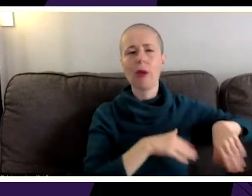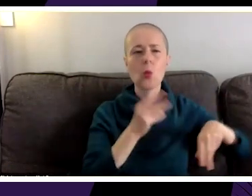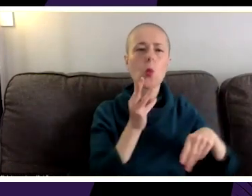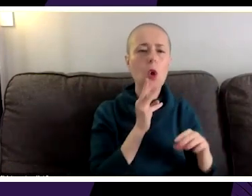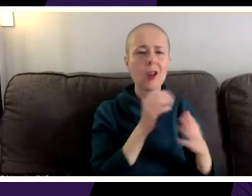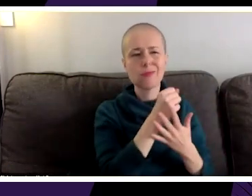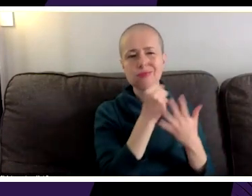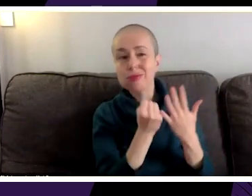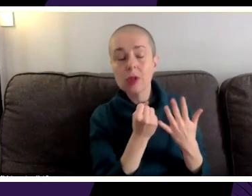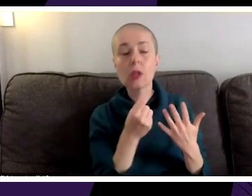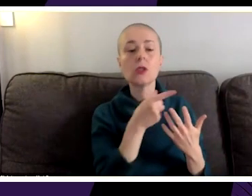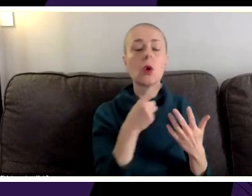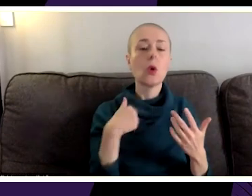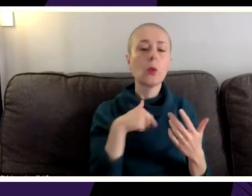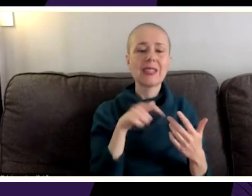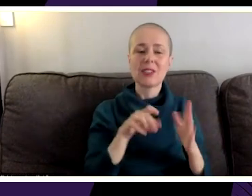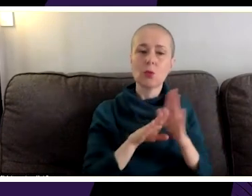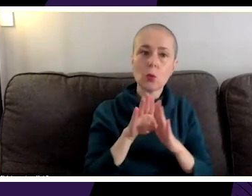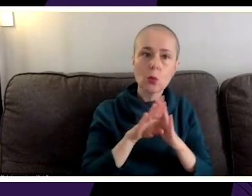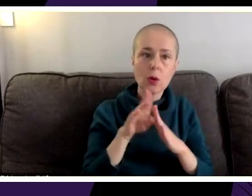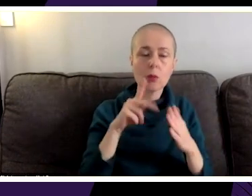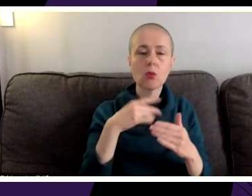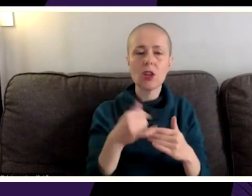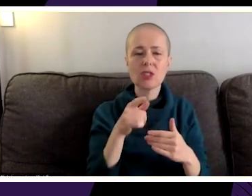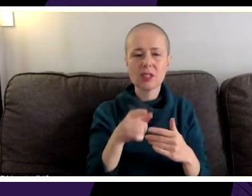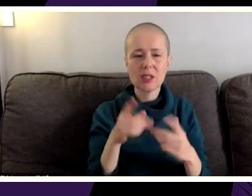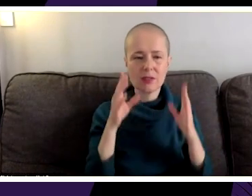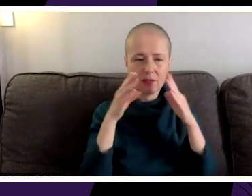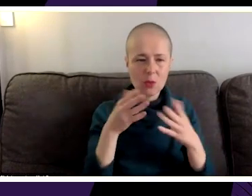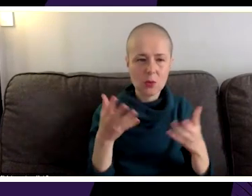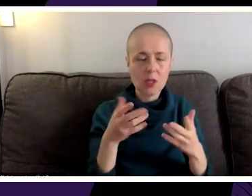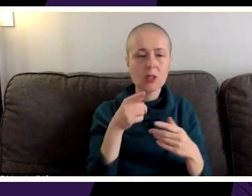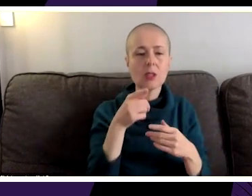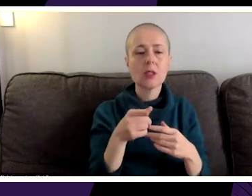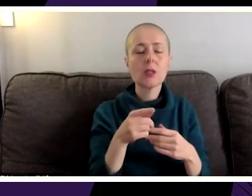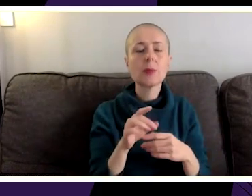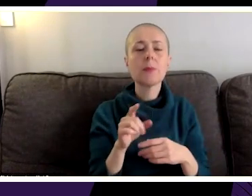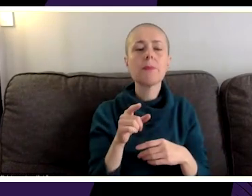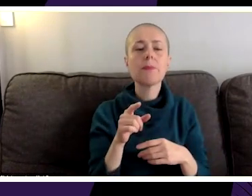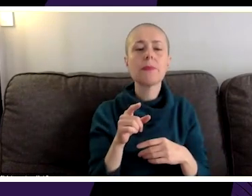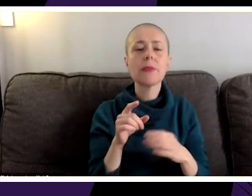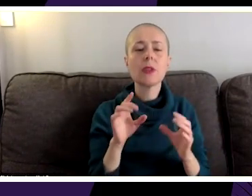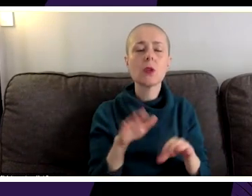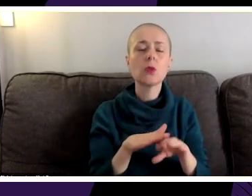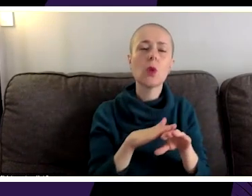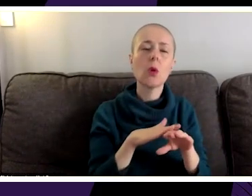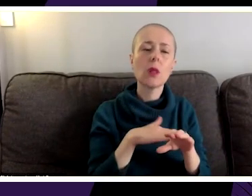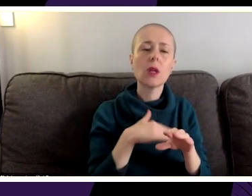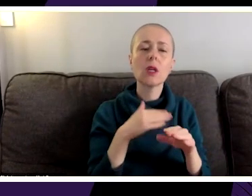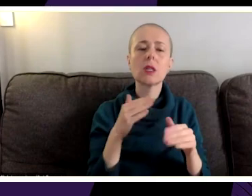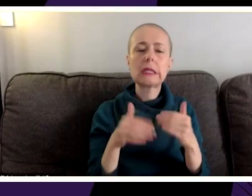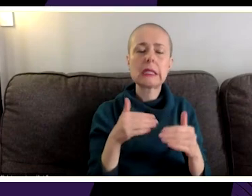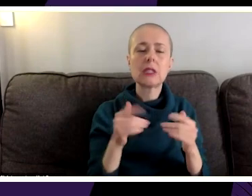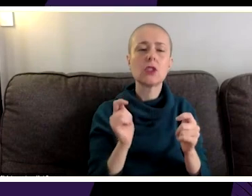grows from what Rob Nixon calls slow violence. That is, a form of violence which occurs gradually and is not